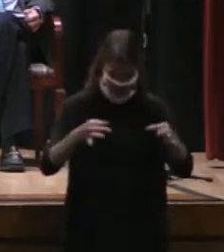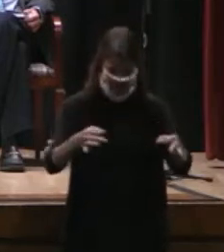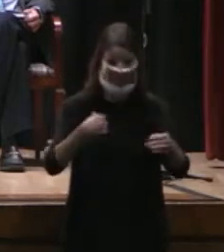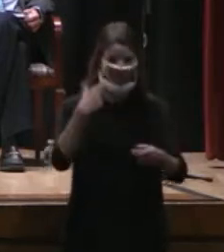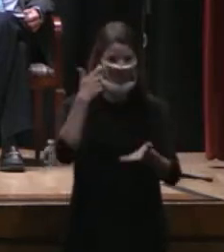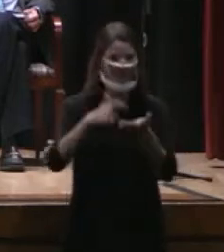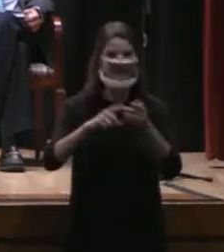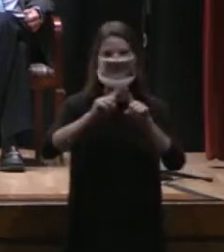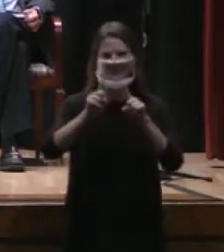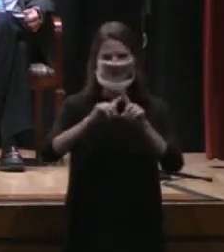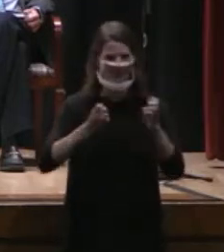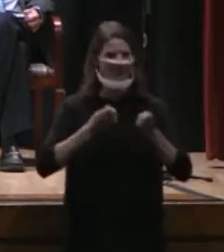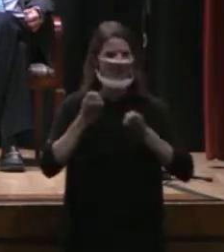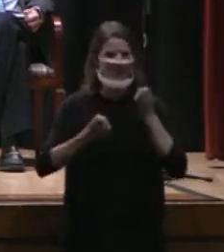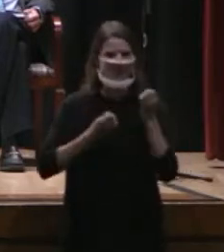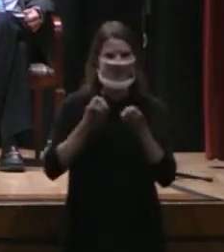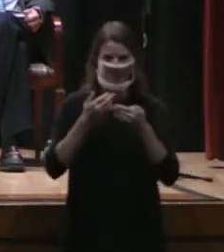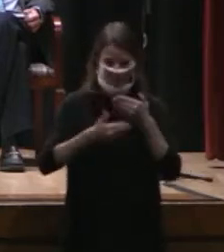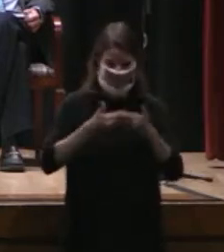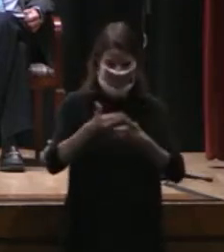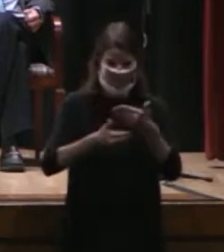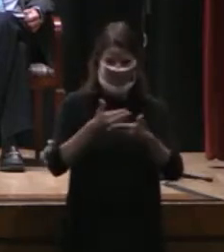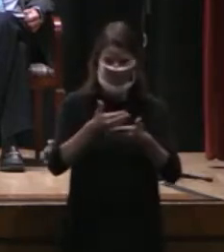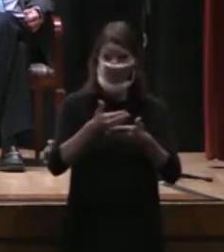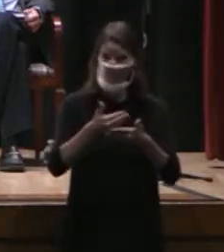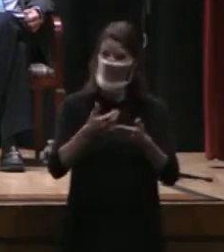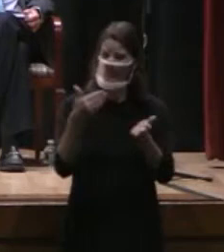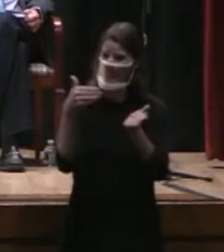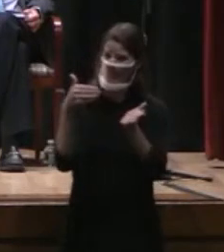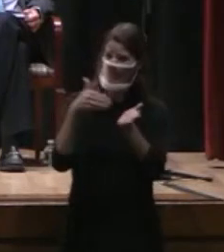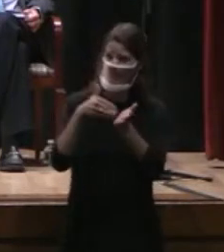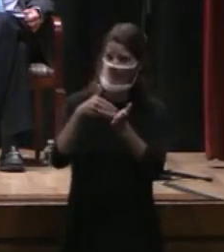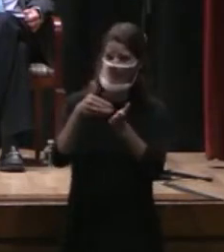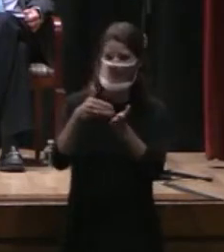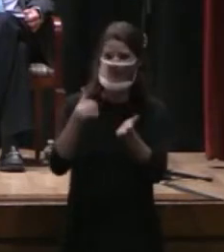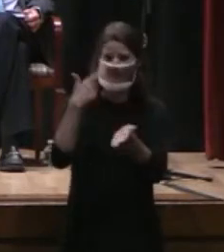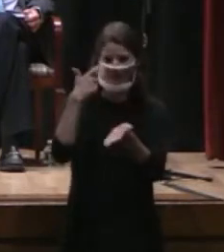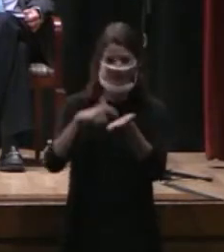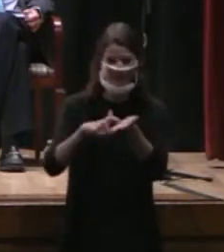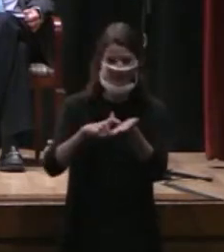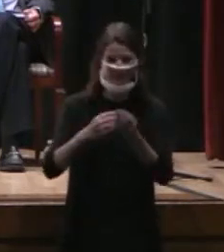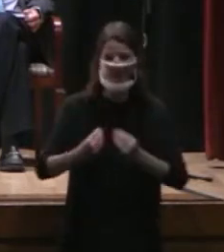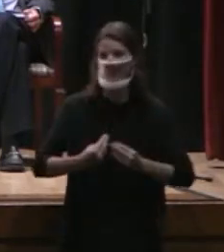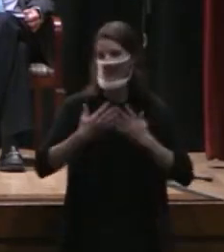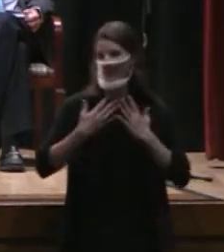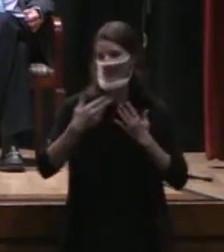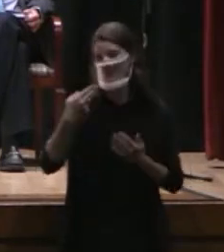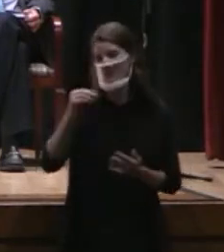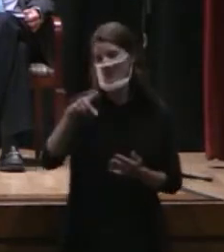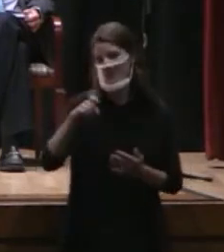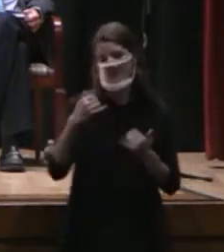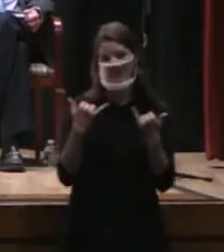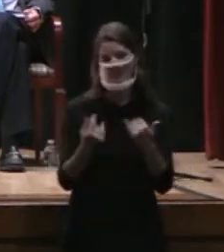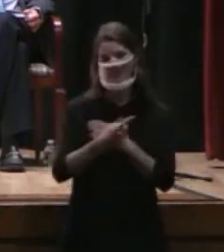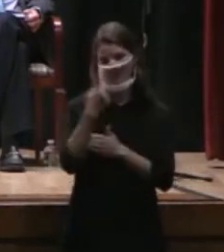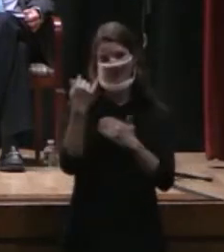a range of emotions. But there have been many moments that have brought rays of hope during this time as